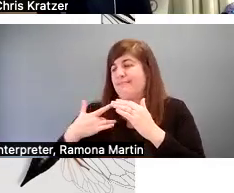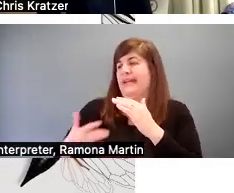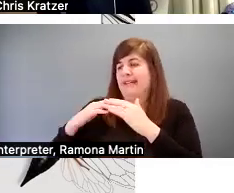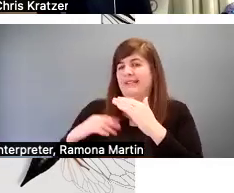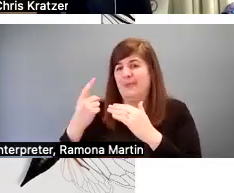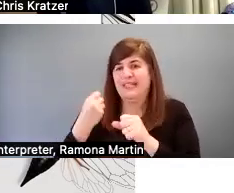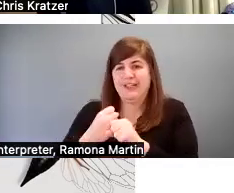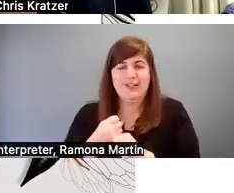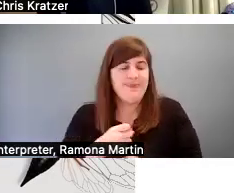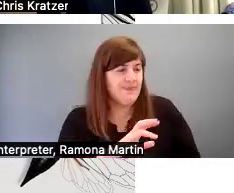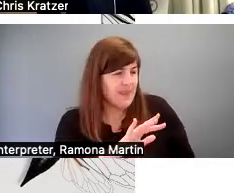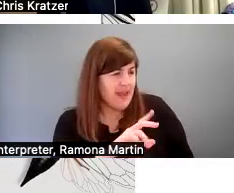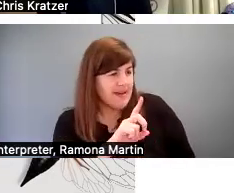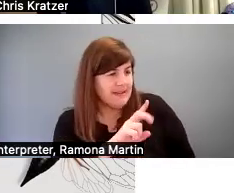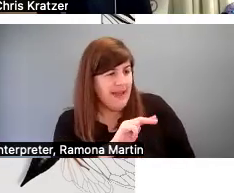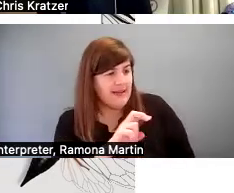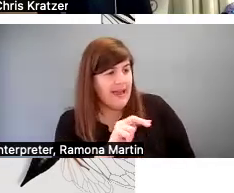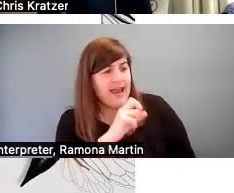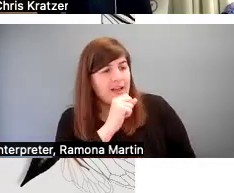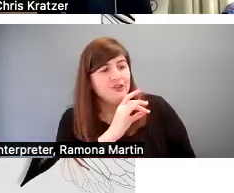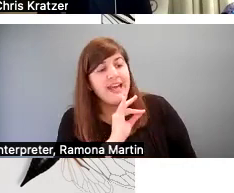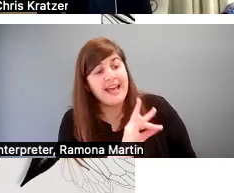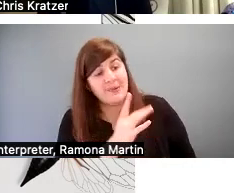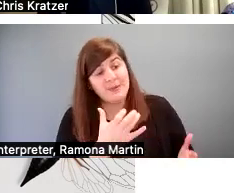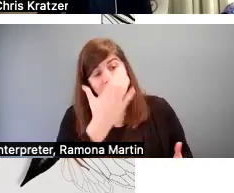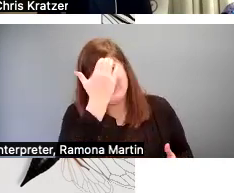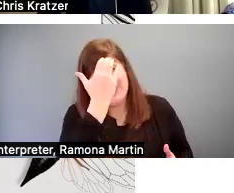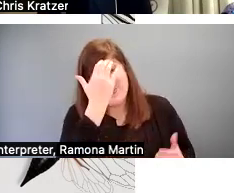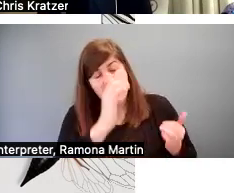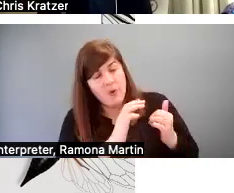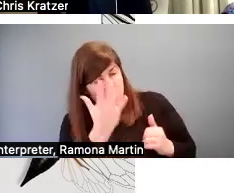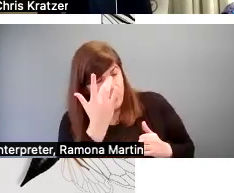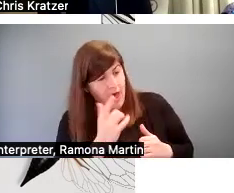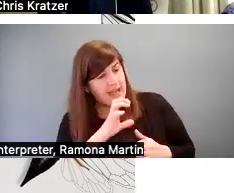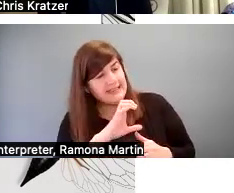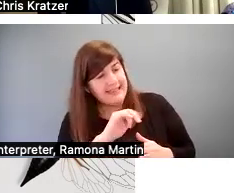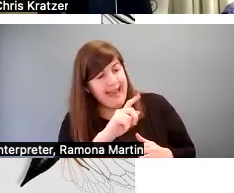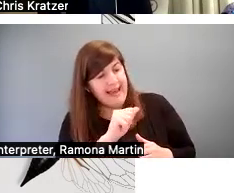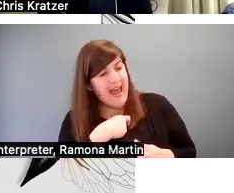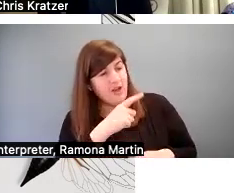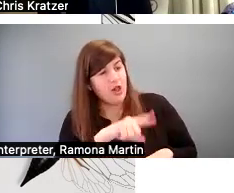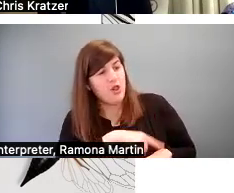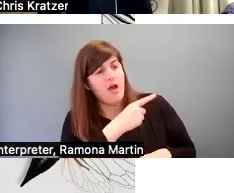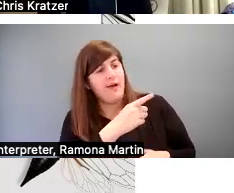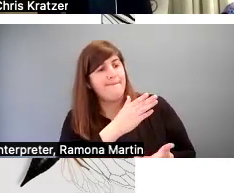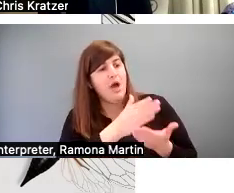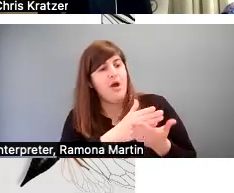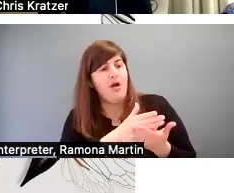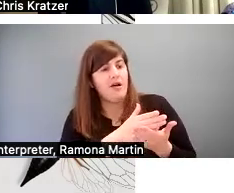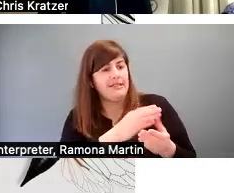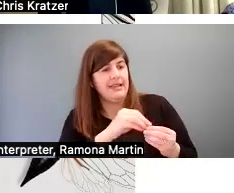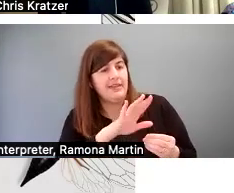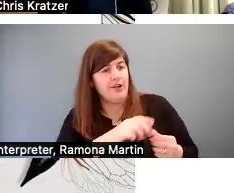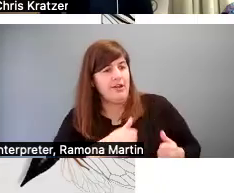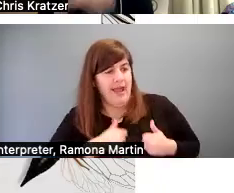Cool. Duncan, age 8, wants to know, why do cicadas have such a long pause in their life cycle?